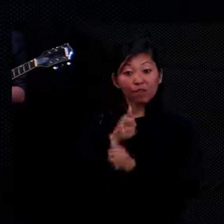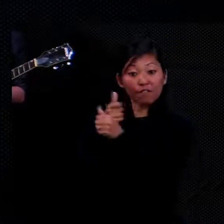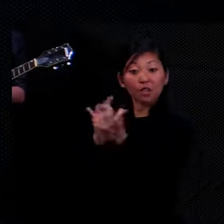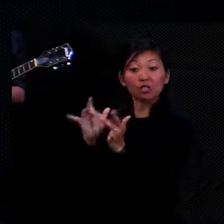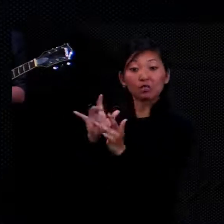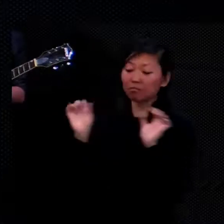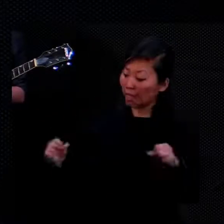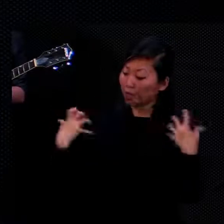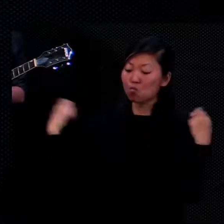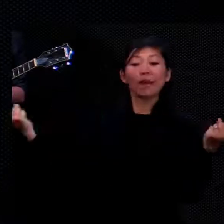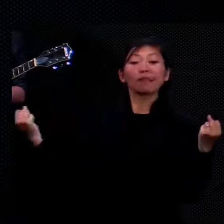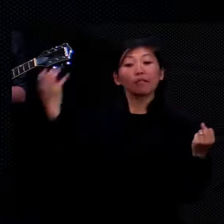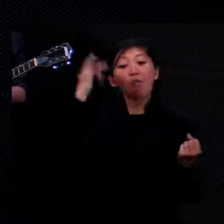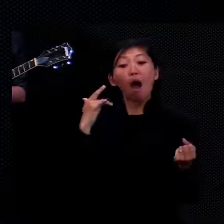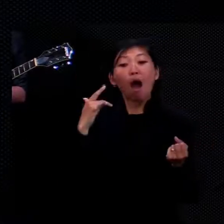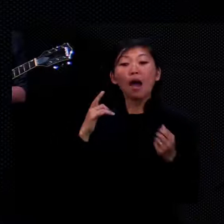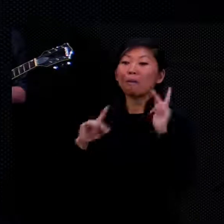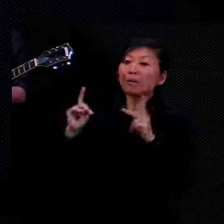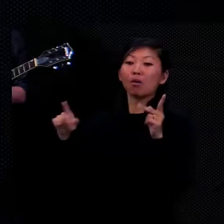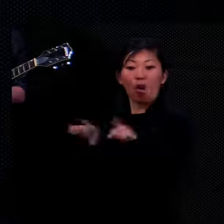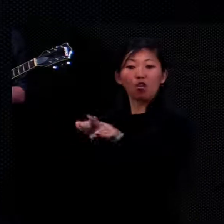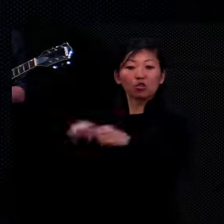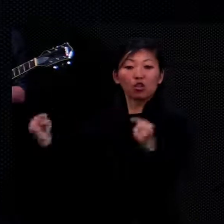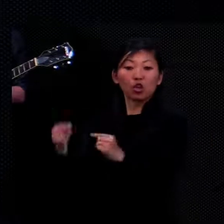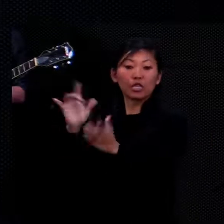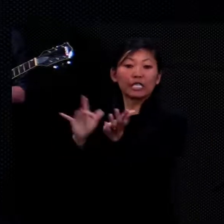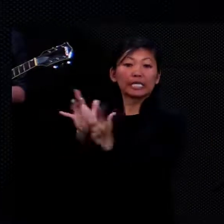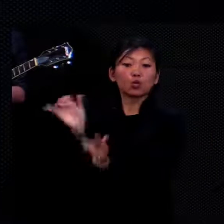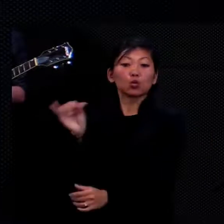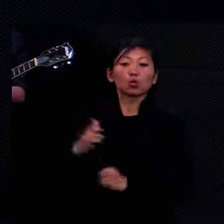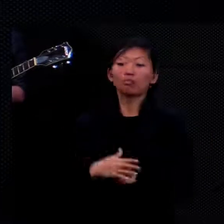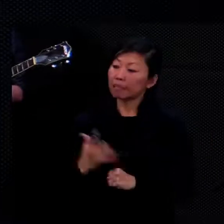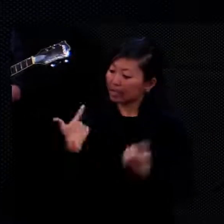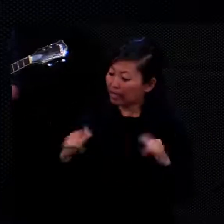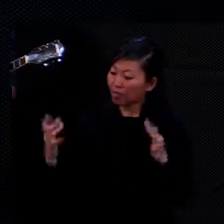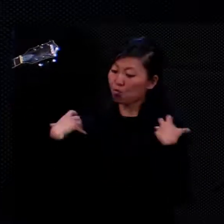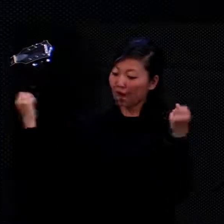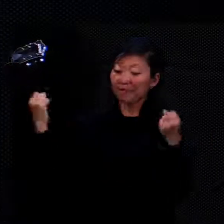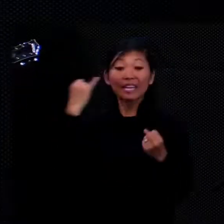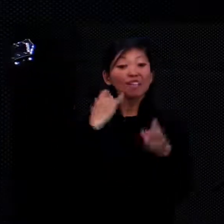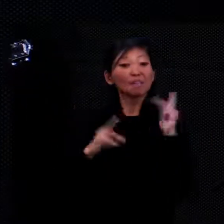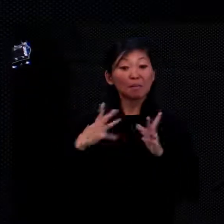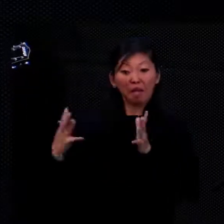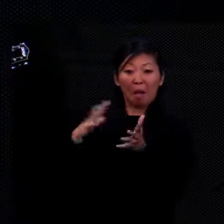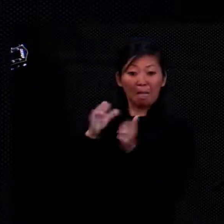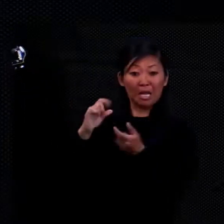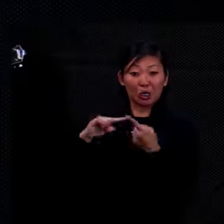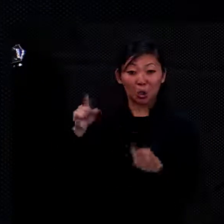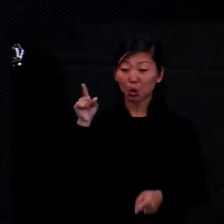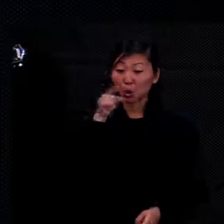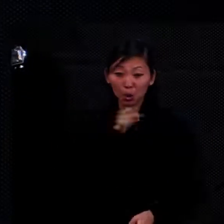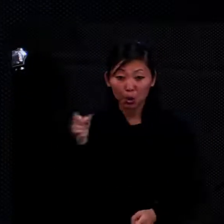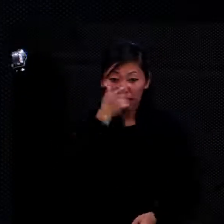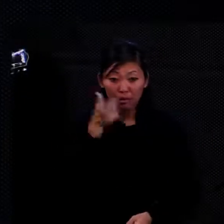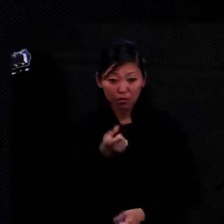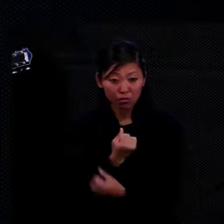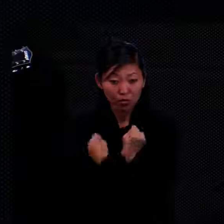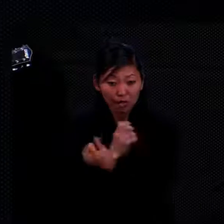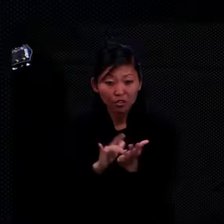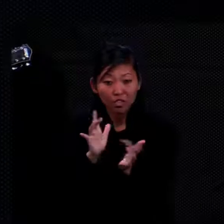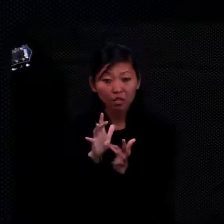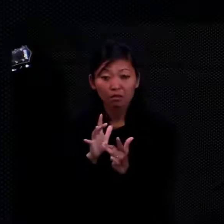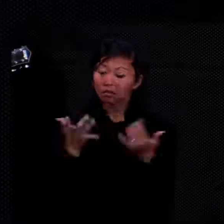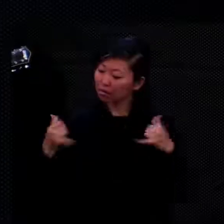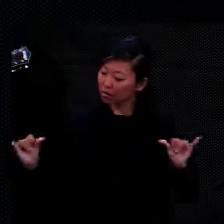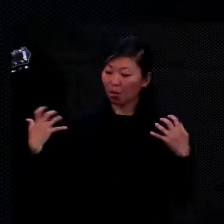can be brave because people hurt Jesus too. When people are mean to you because you love Jesus, you can